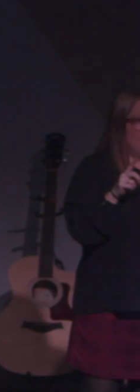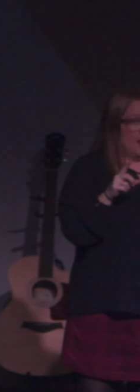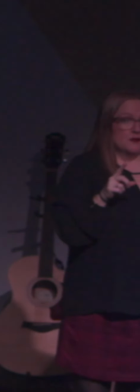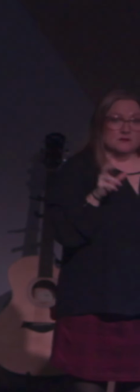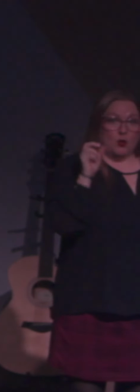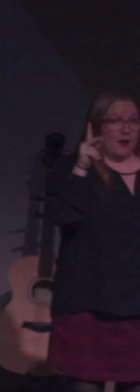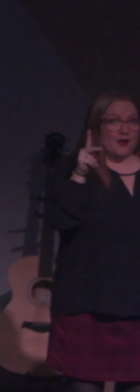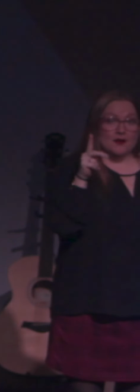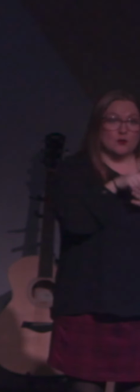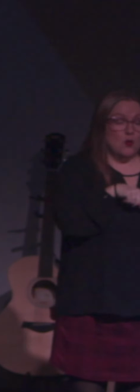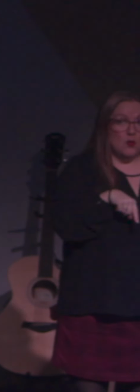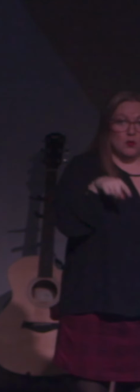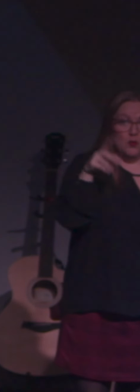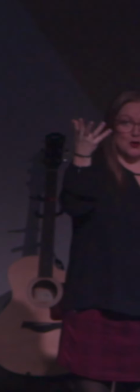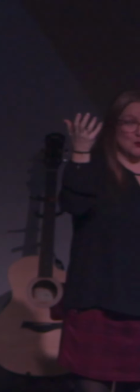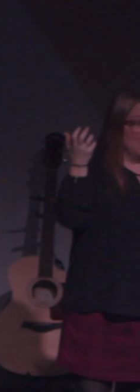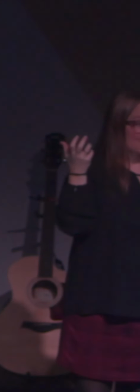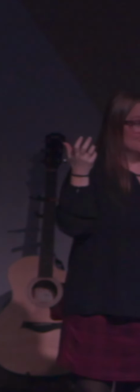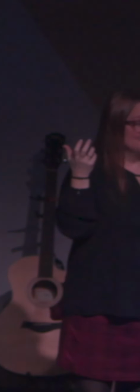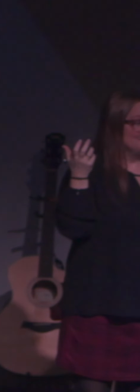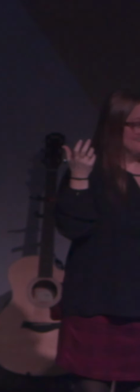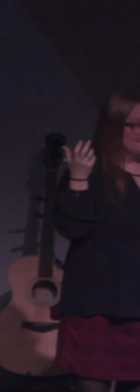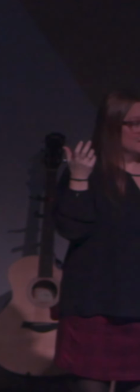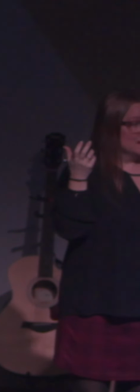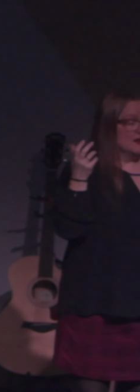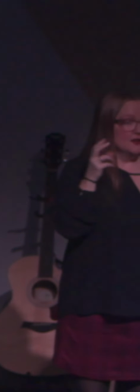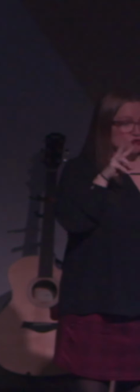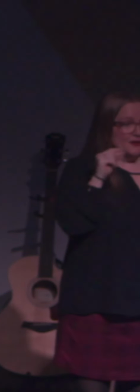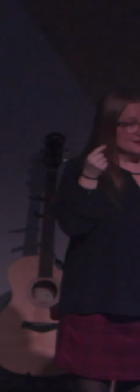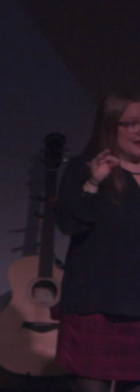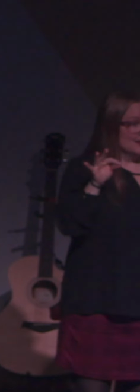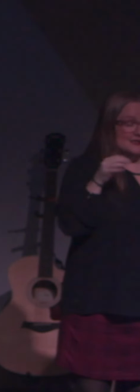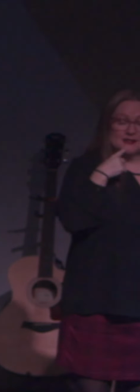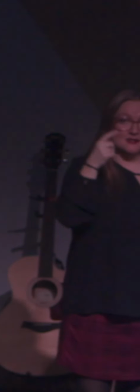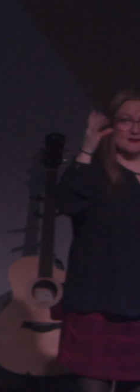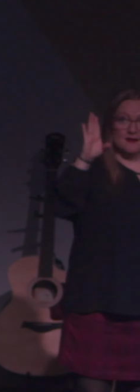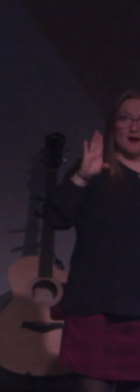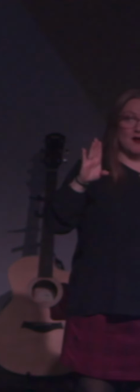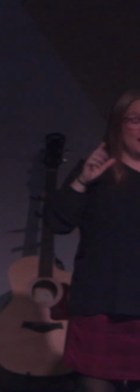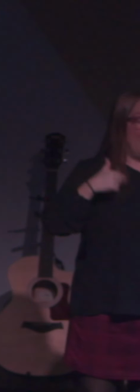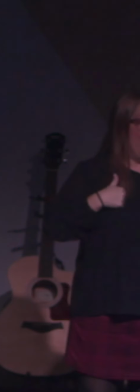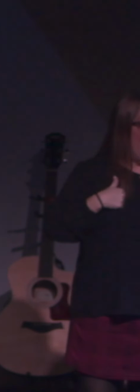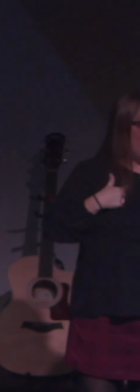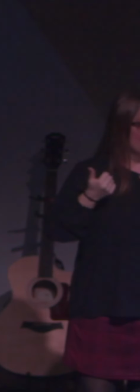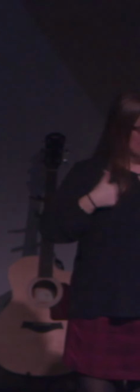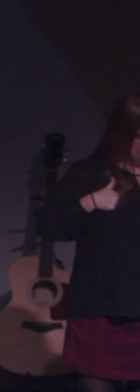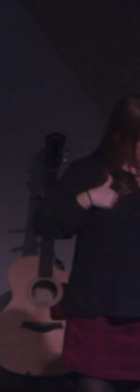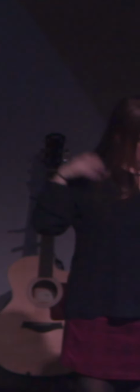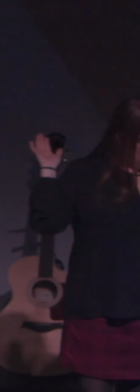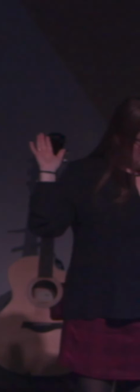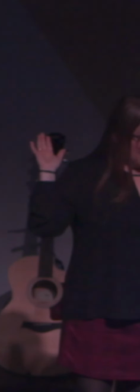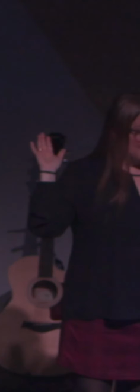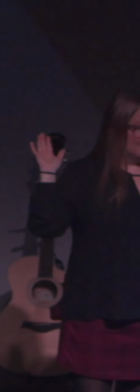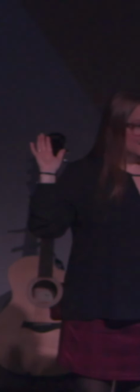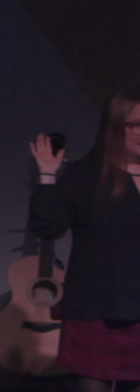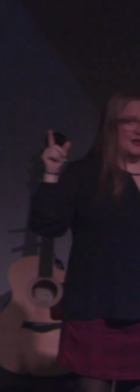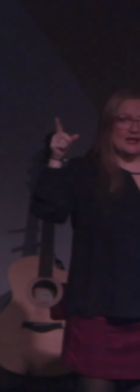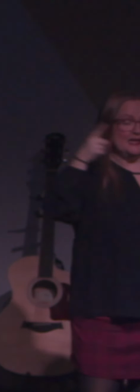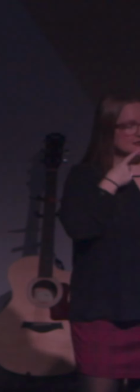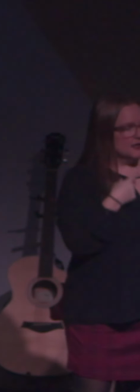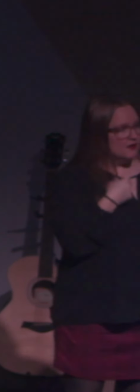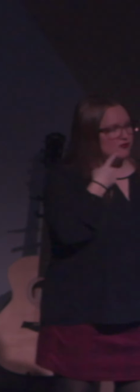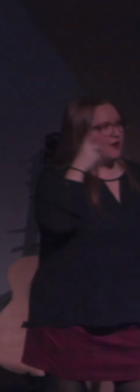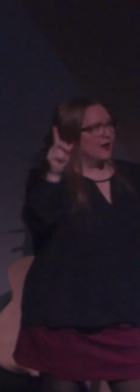place to 2019 where it was like, God, I give up. And he said,